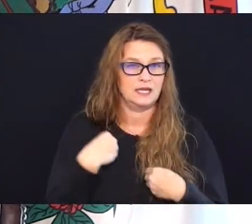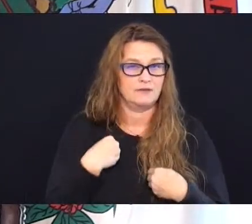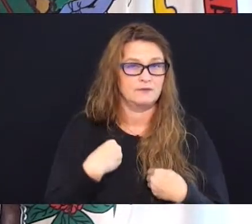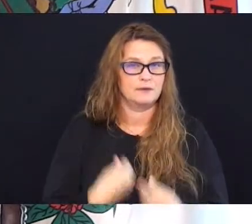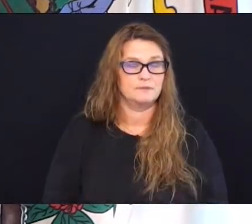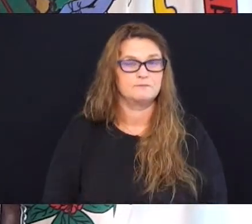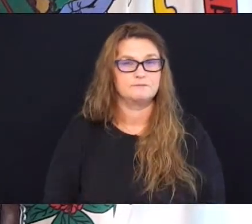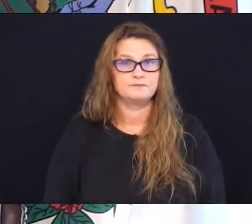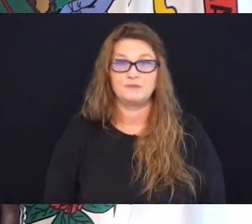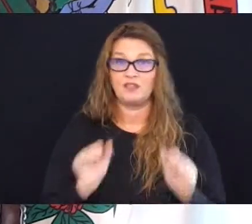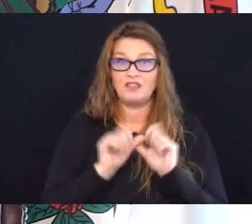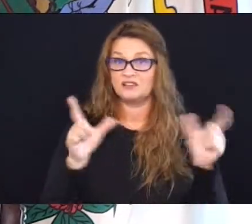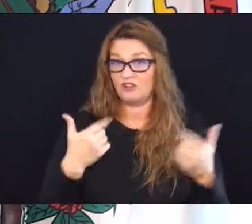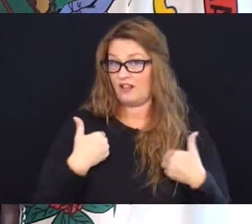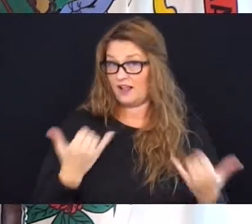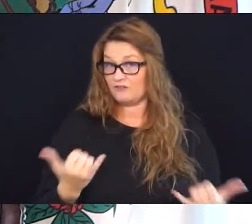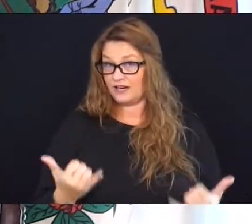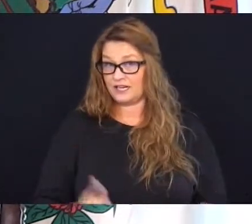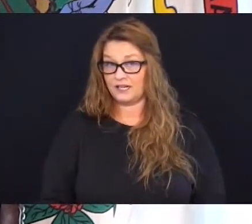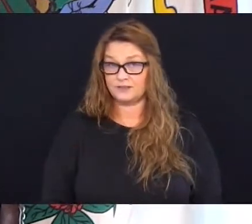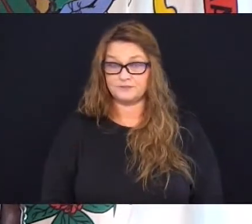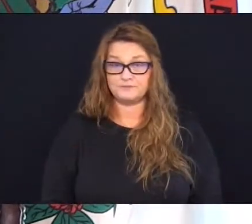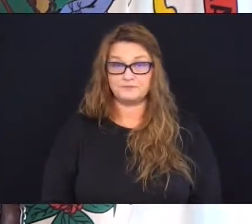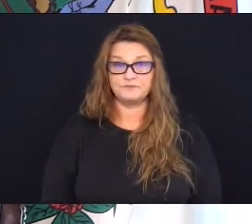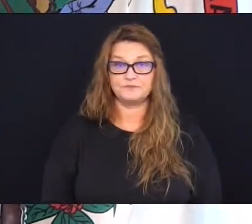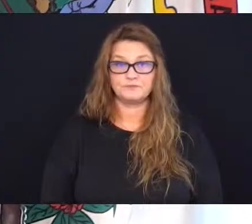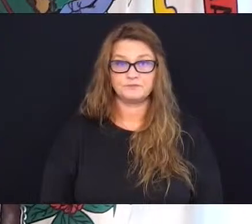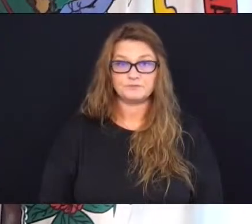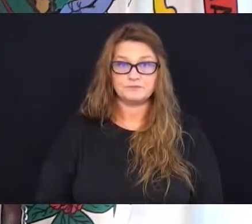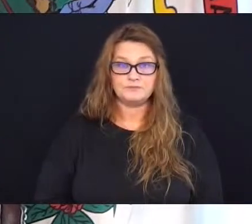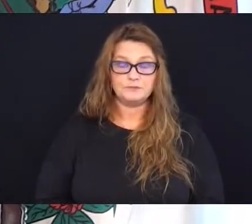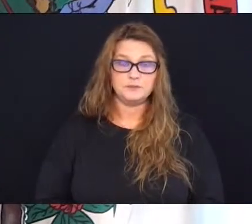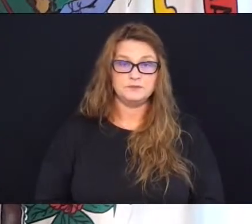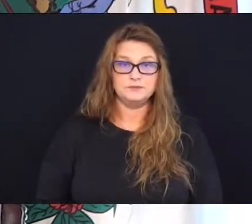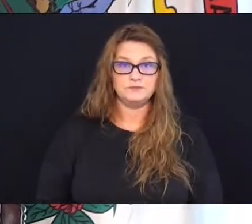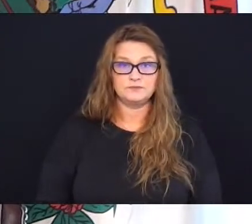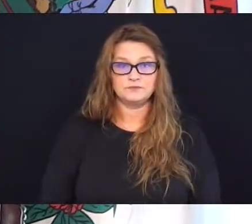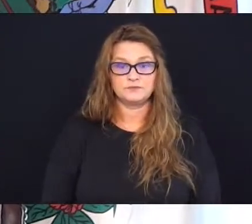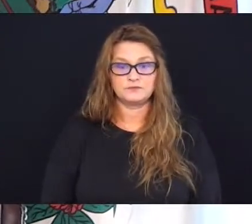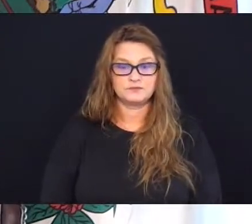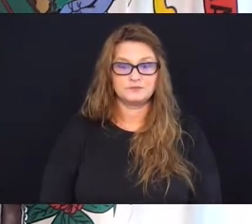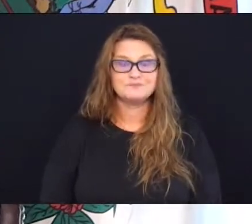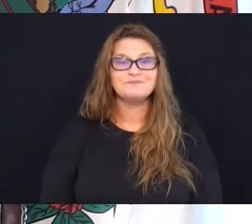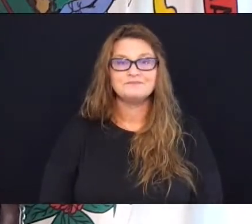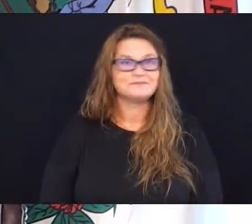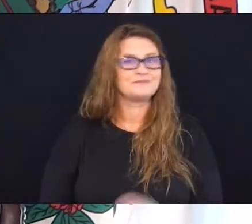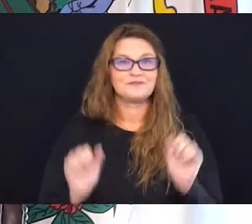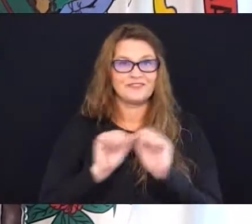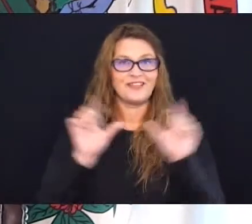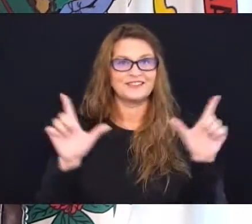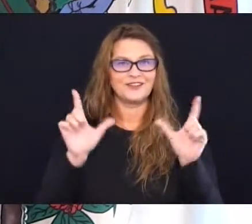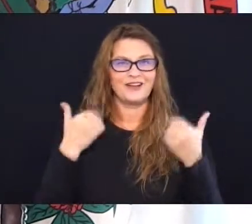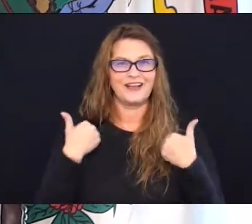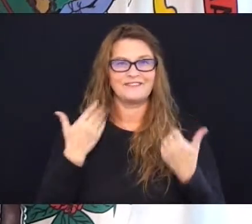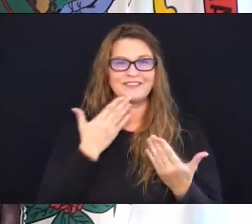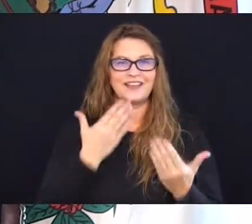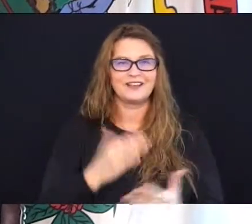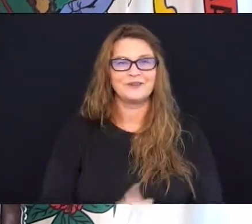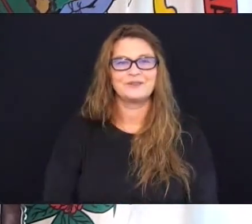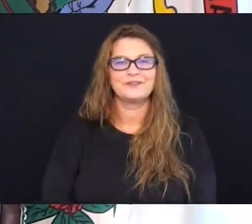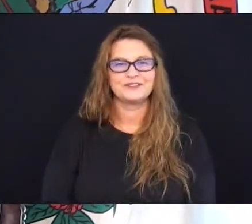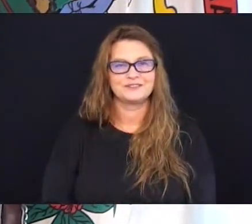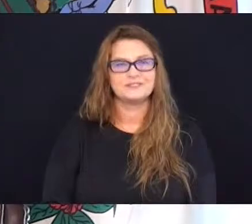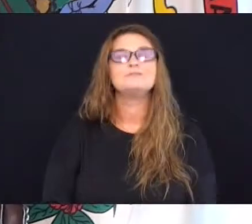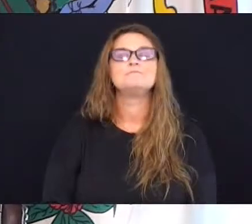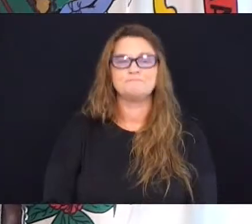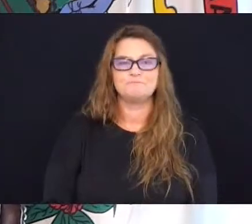I think that's all I've got. I think, let me double check here, No, that's it. That's all I got. Thank y'all.